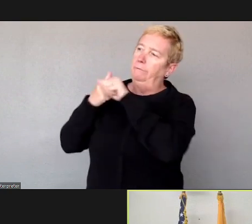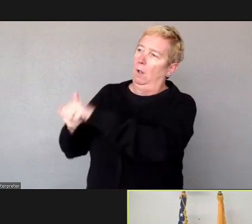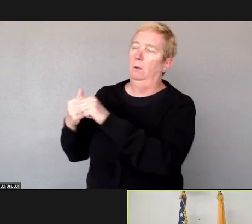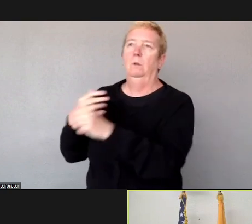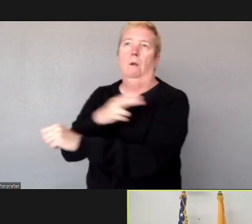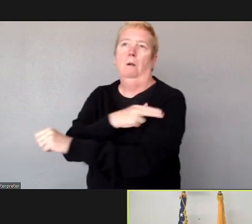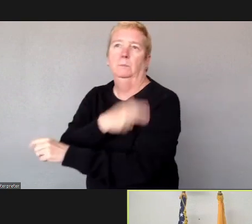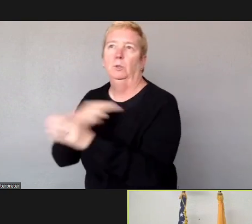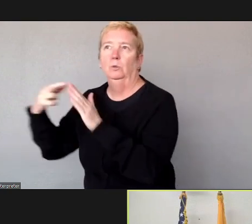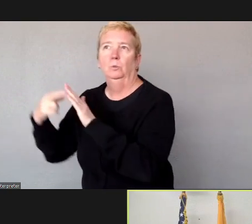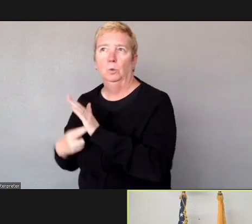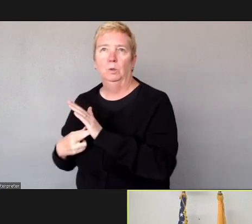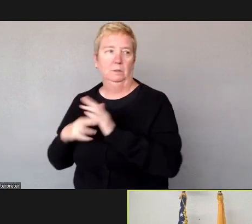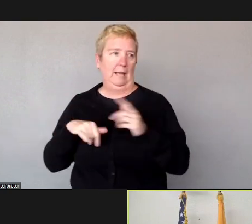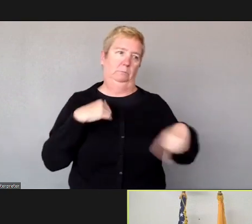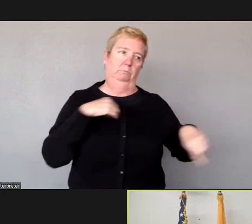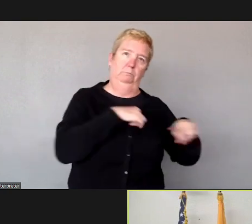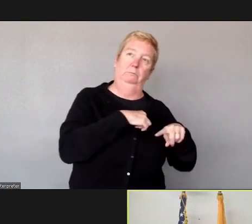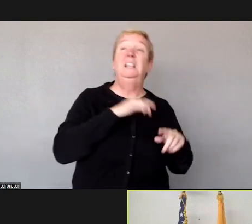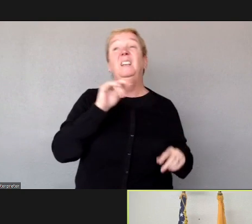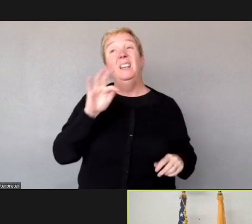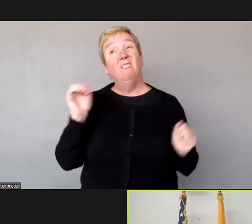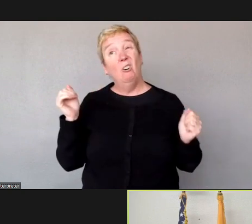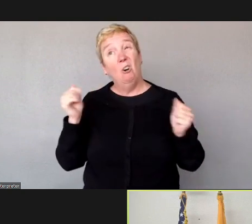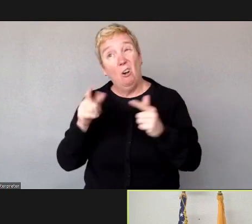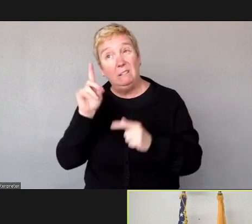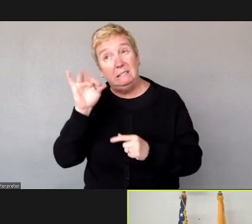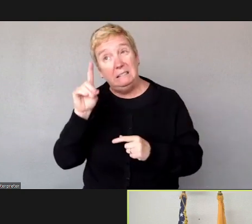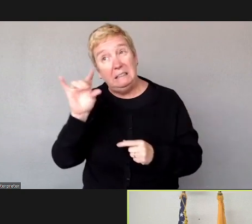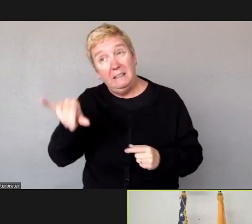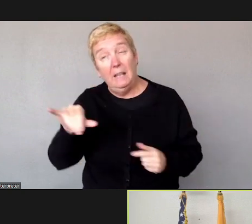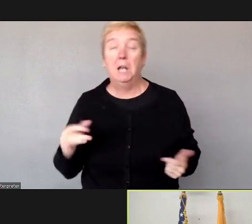if everyone did that, I think we would have